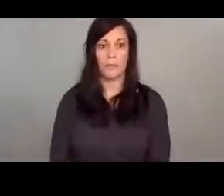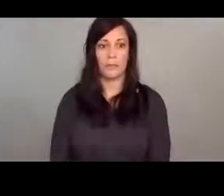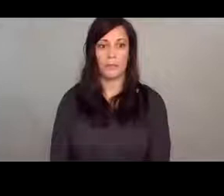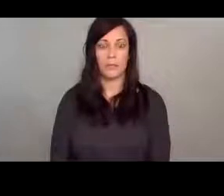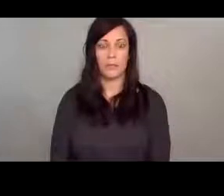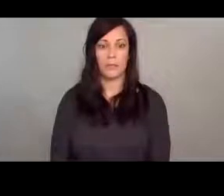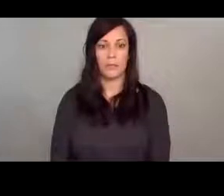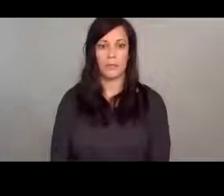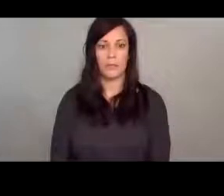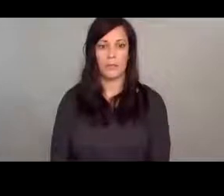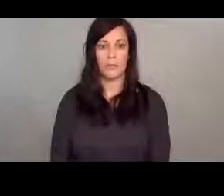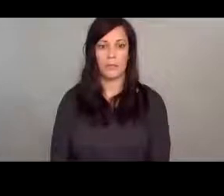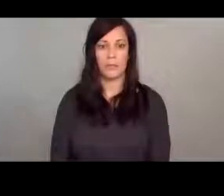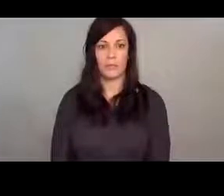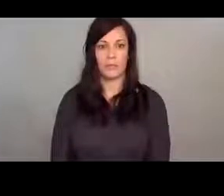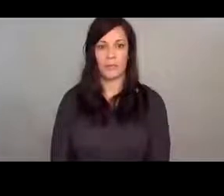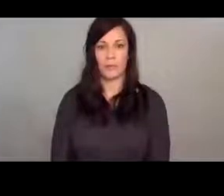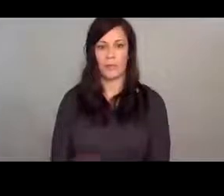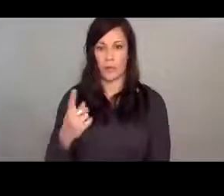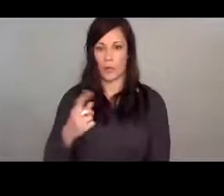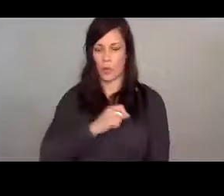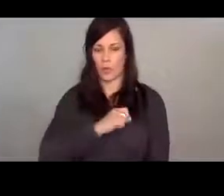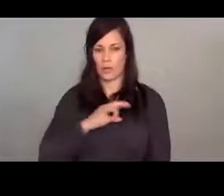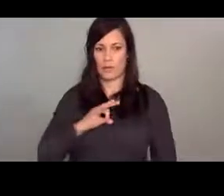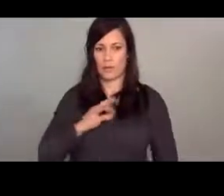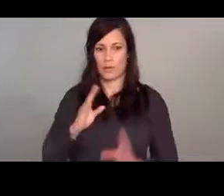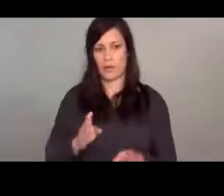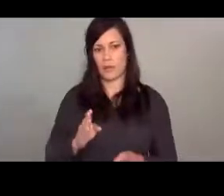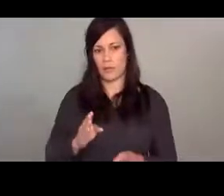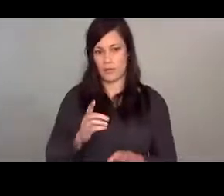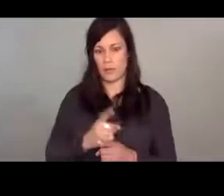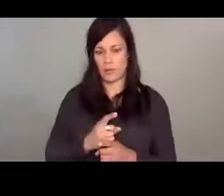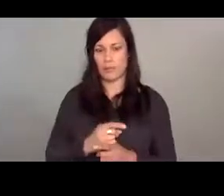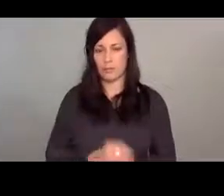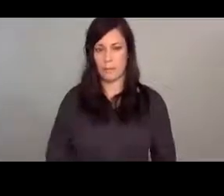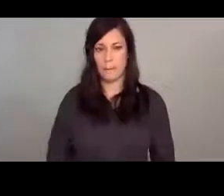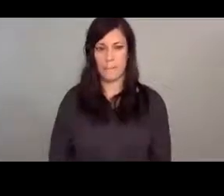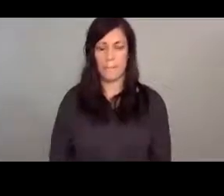Yeah, and I said that we had one staff person, didn't I? Okay.